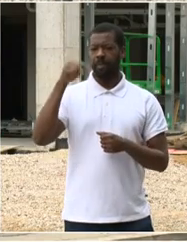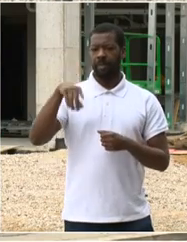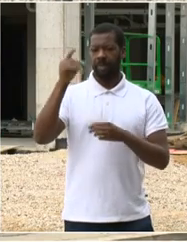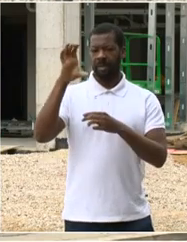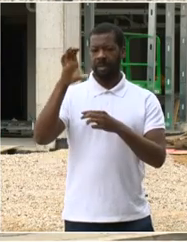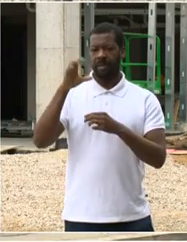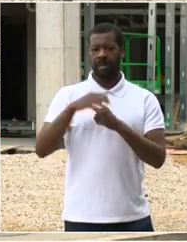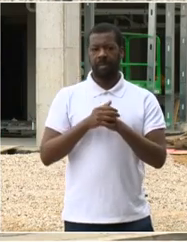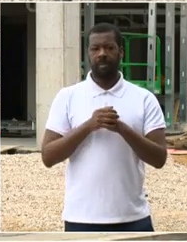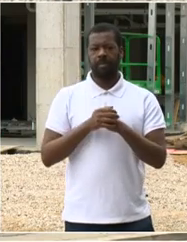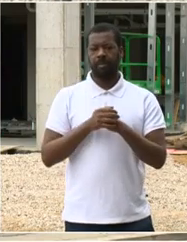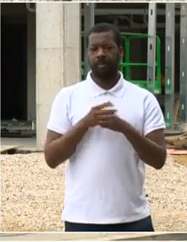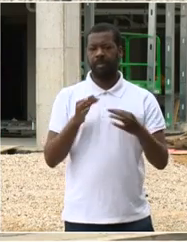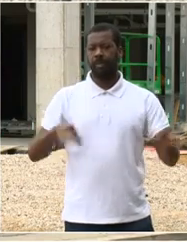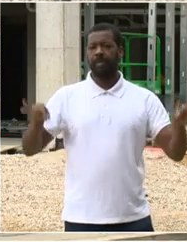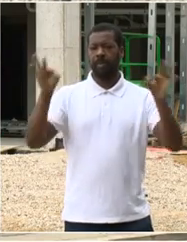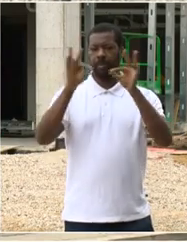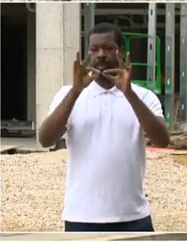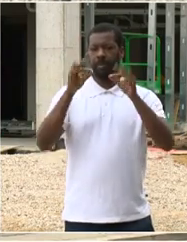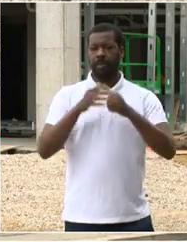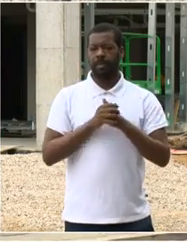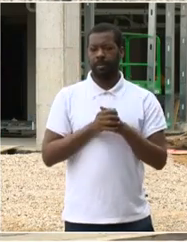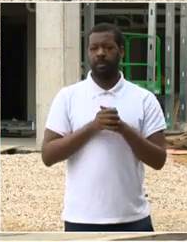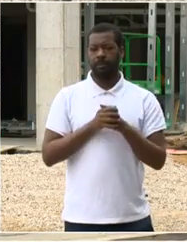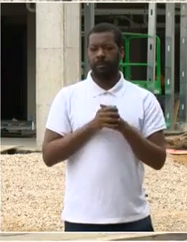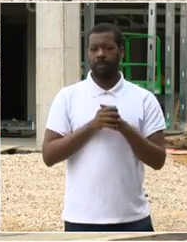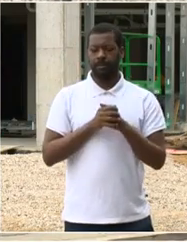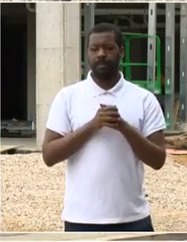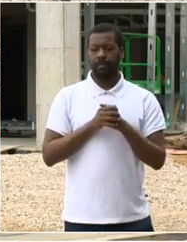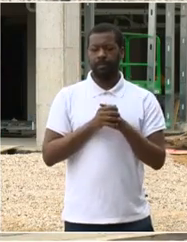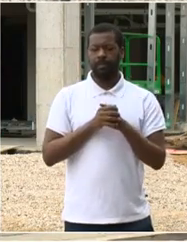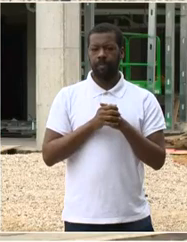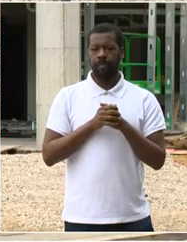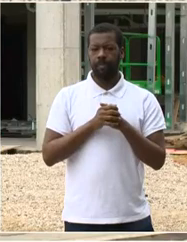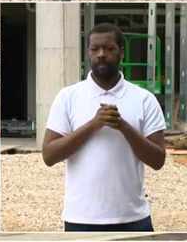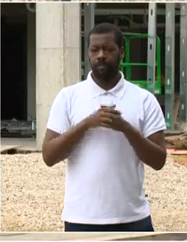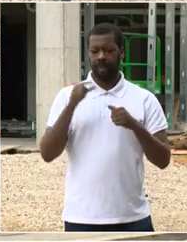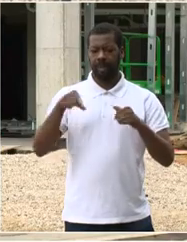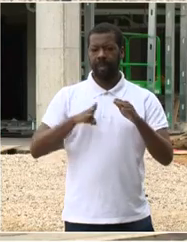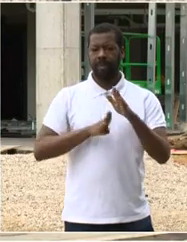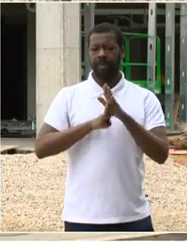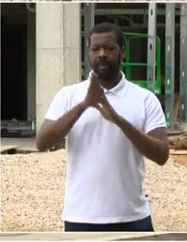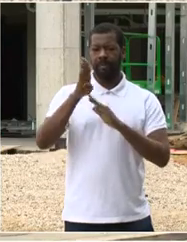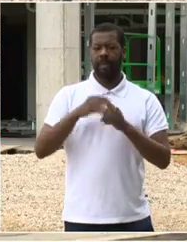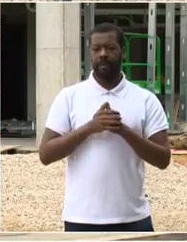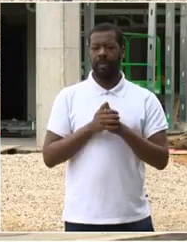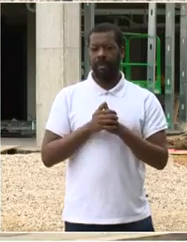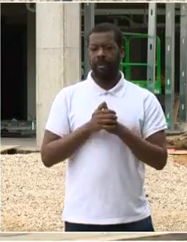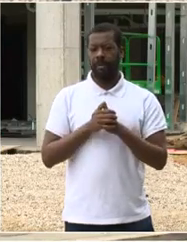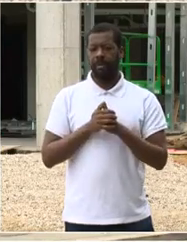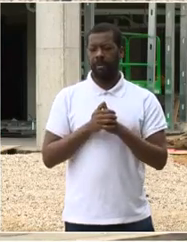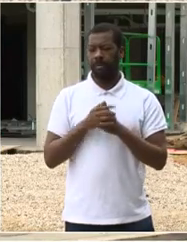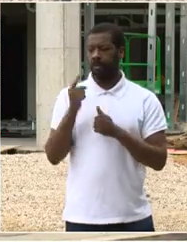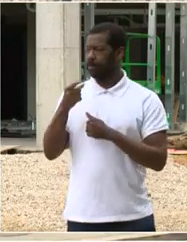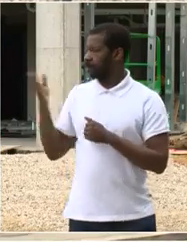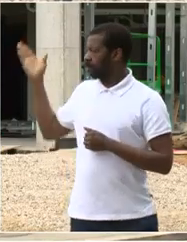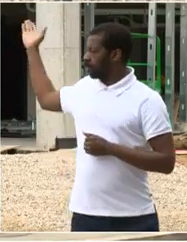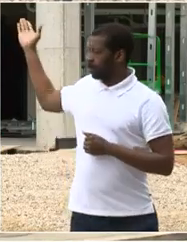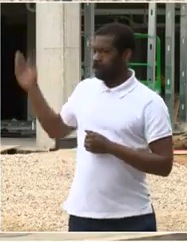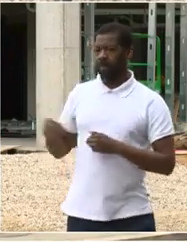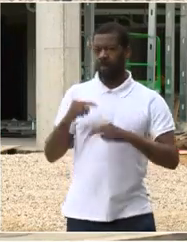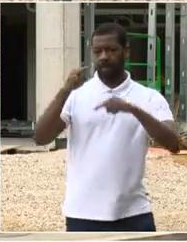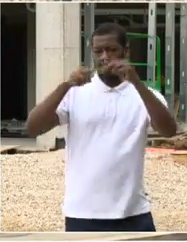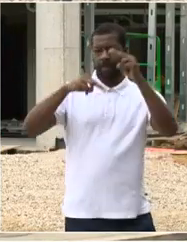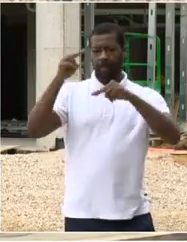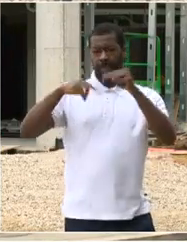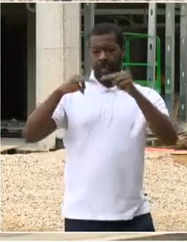equitable development and a thriving community is priceless. This development is an example of this. Spring Flats, it's going to